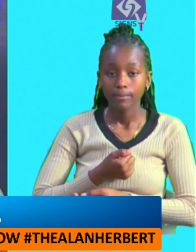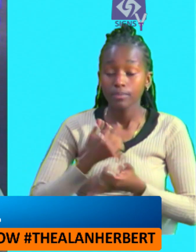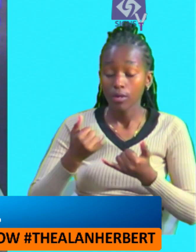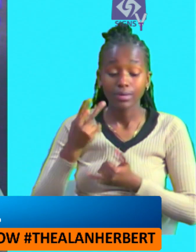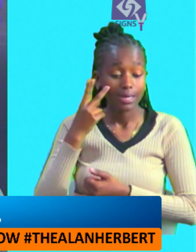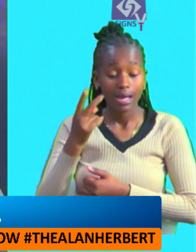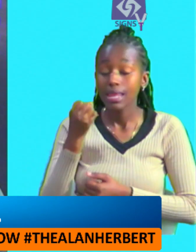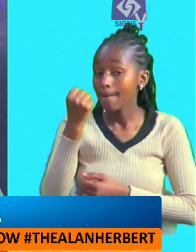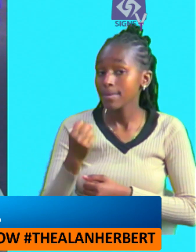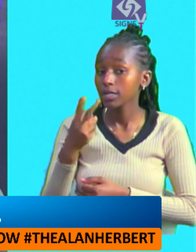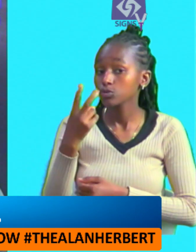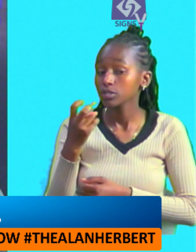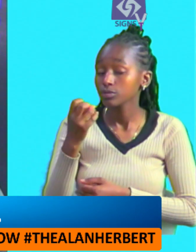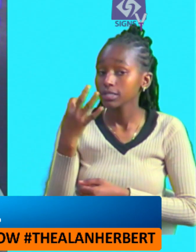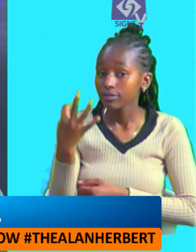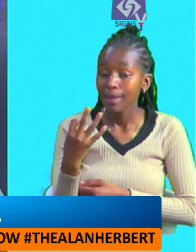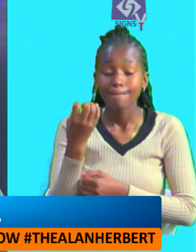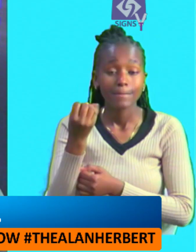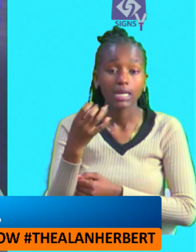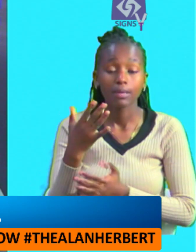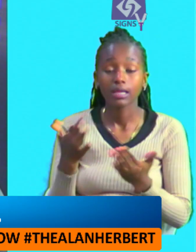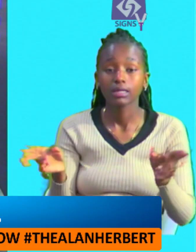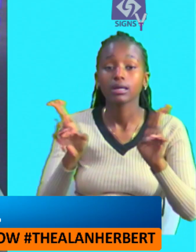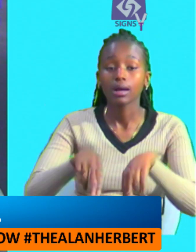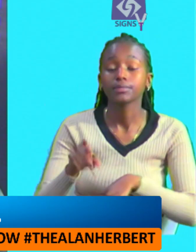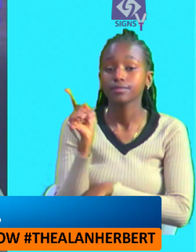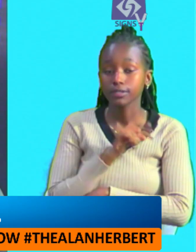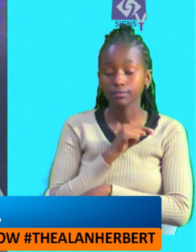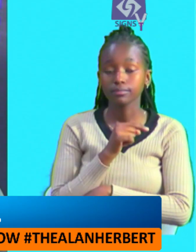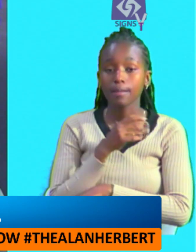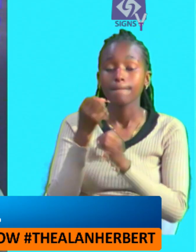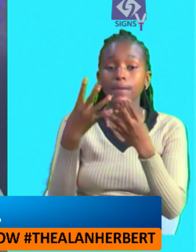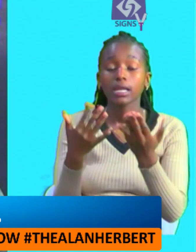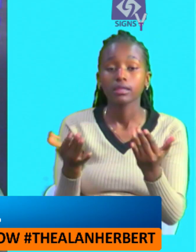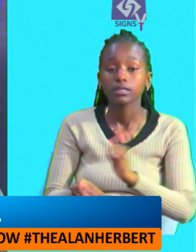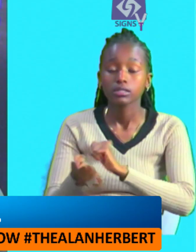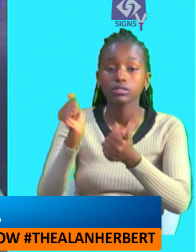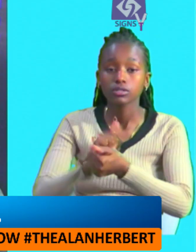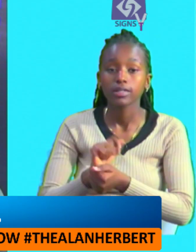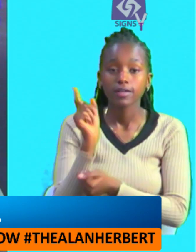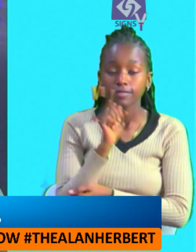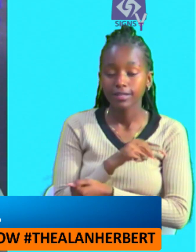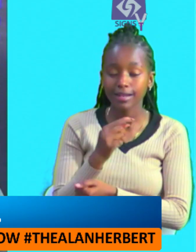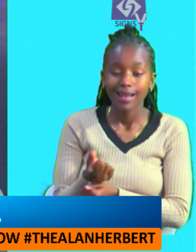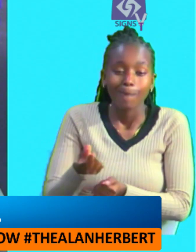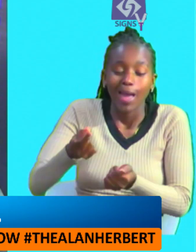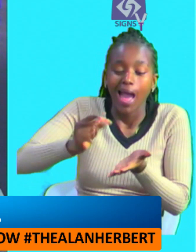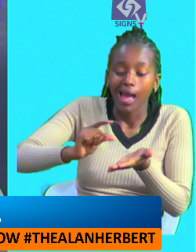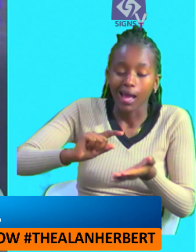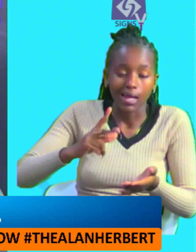noise. So unaona vile podcast vile zimenisaidia kwa 2023 hadi nimejua kuedit.